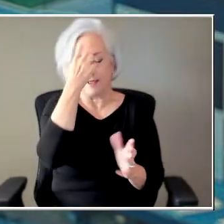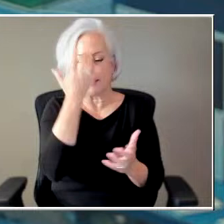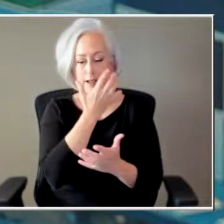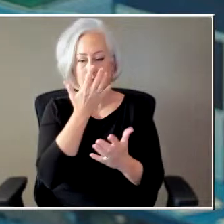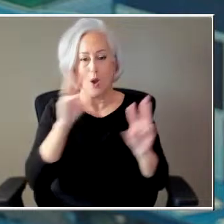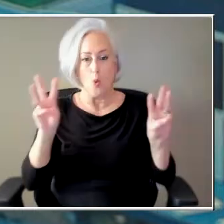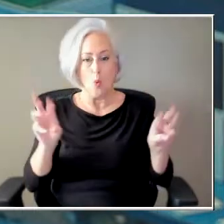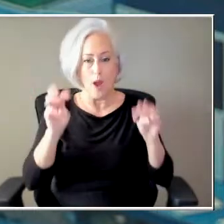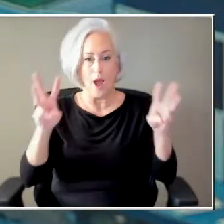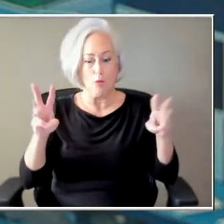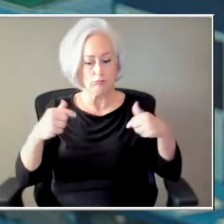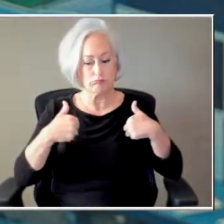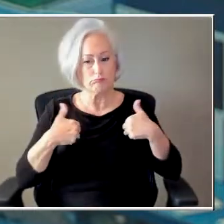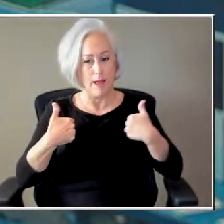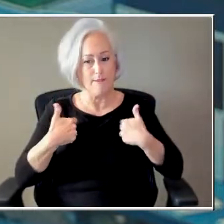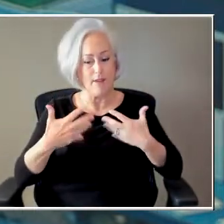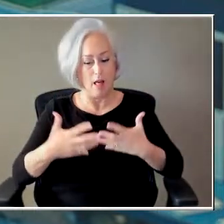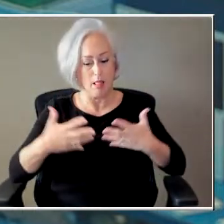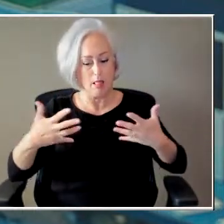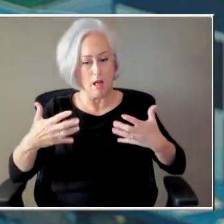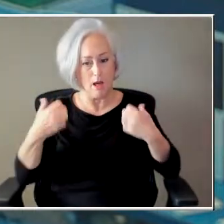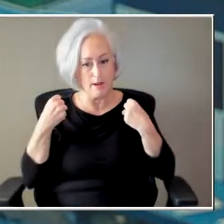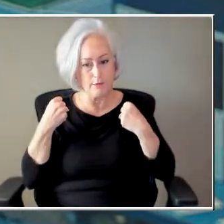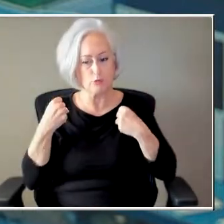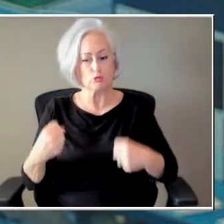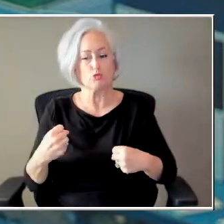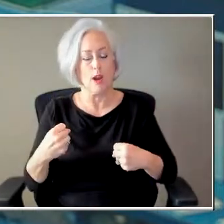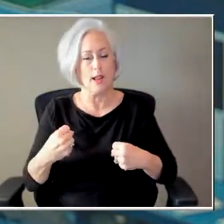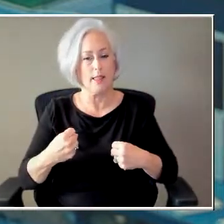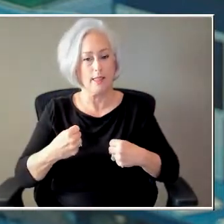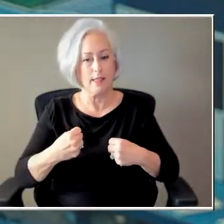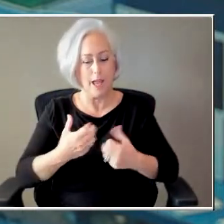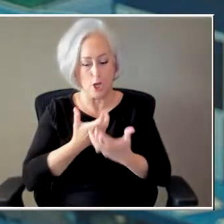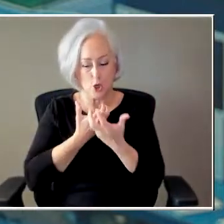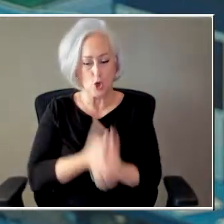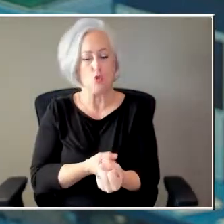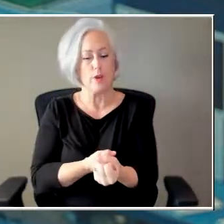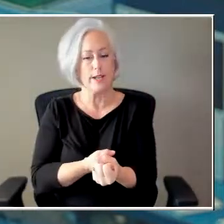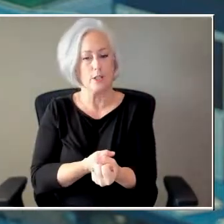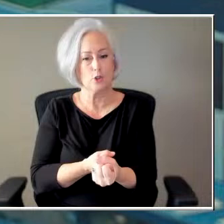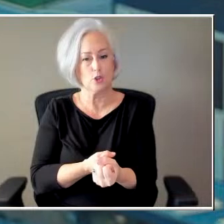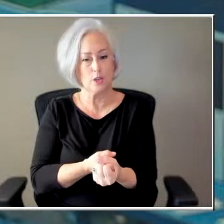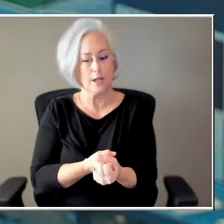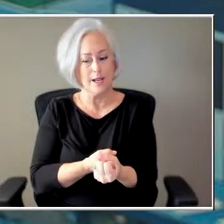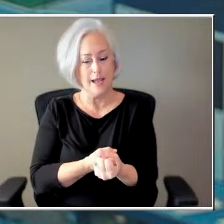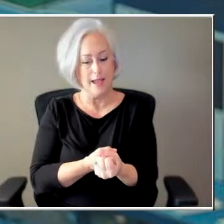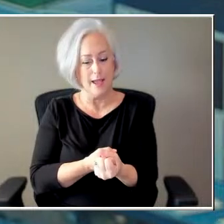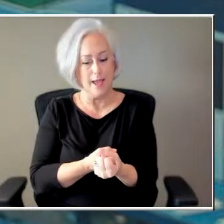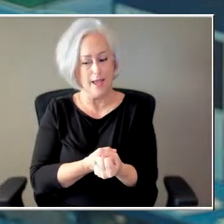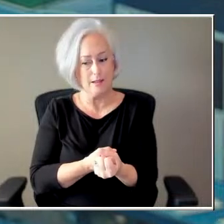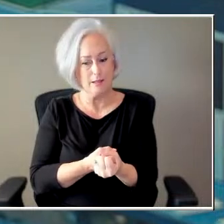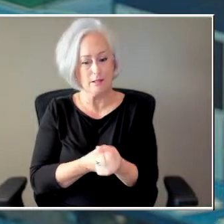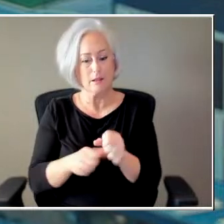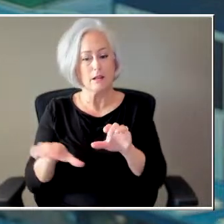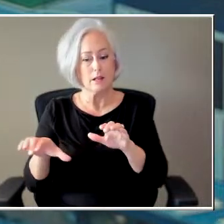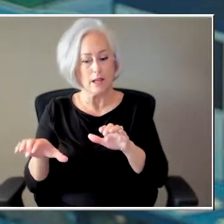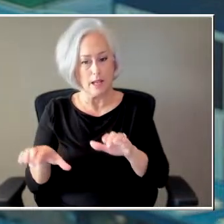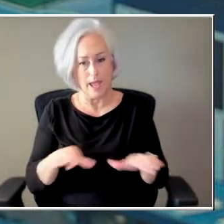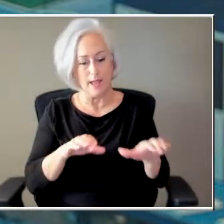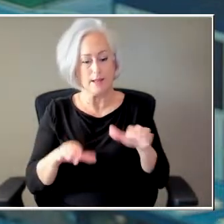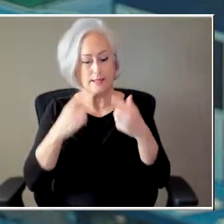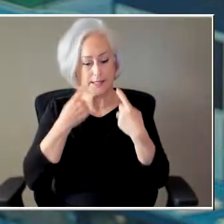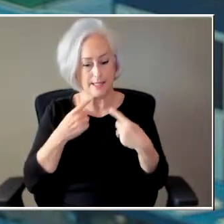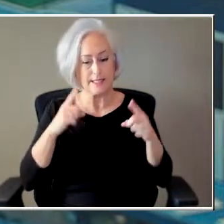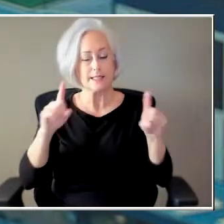and courage to, do these things and make it to the other side, feeling this peace and joy